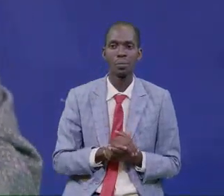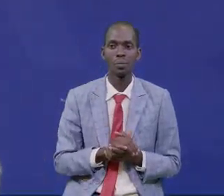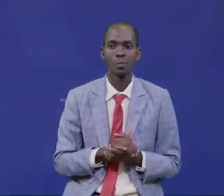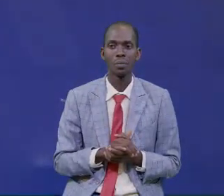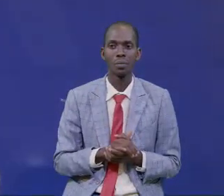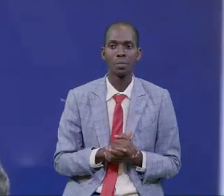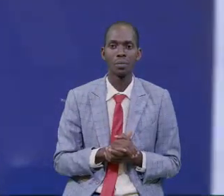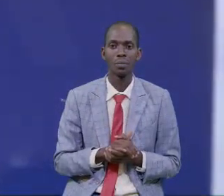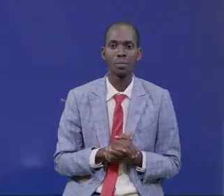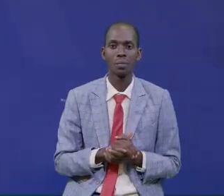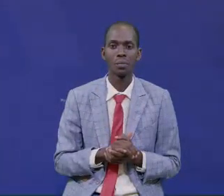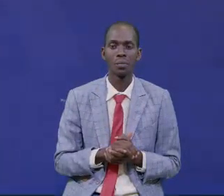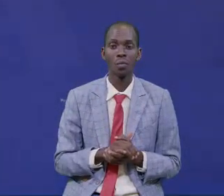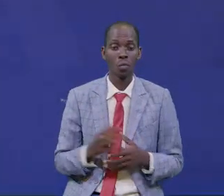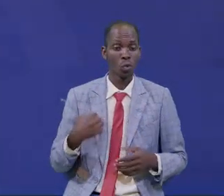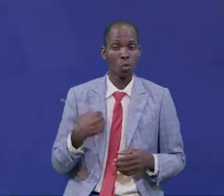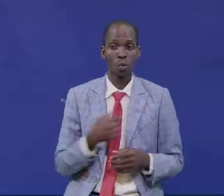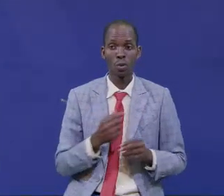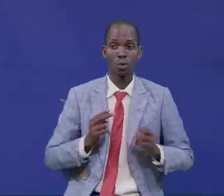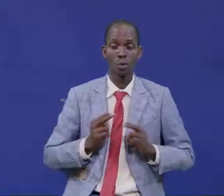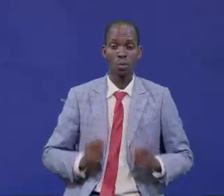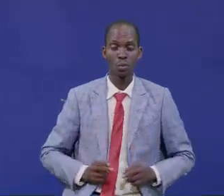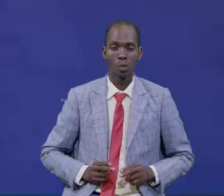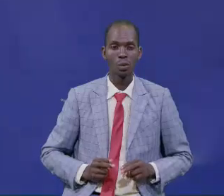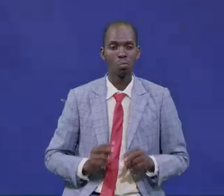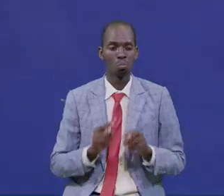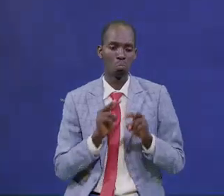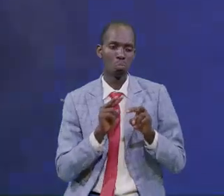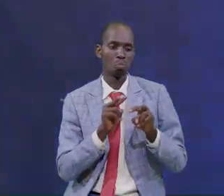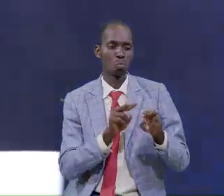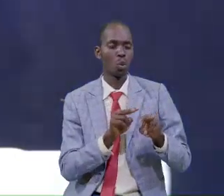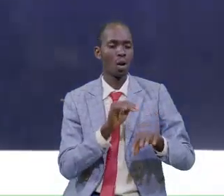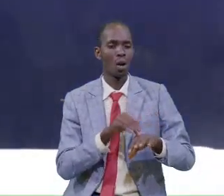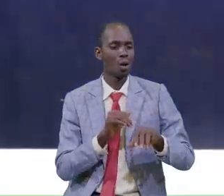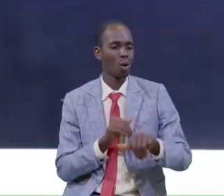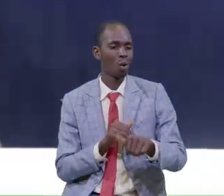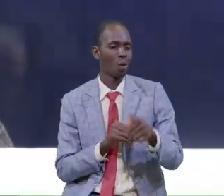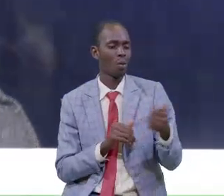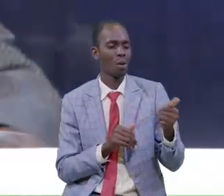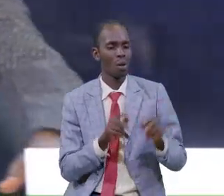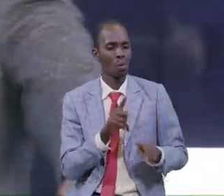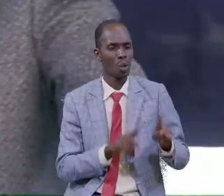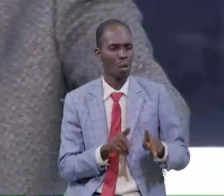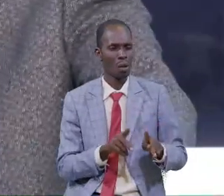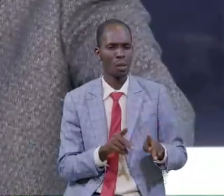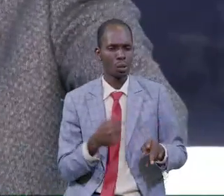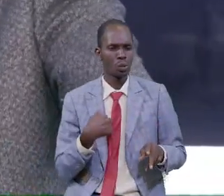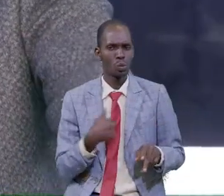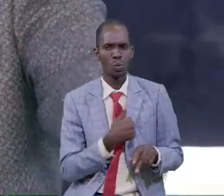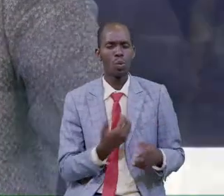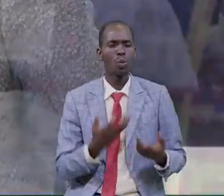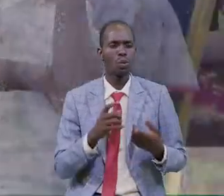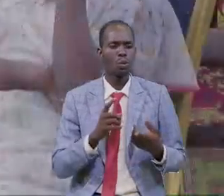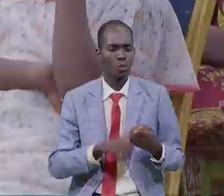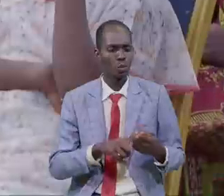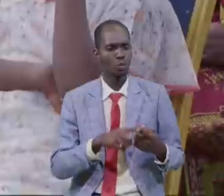We human beings, we look at other people and we want to do what is right in their